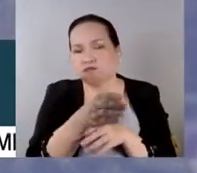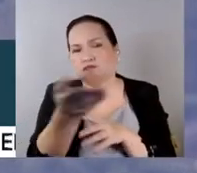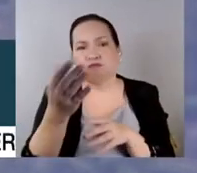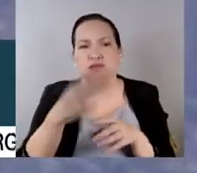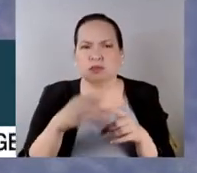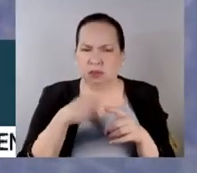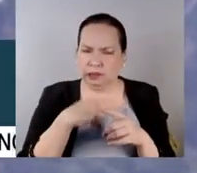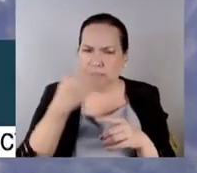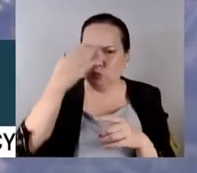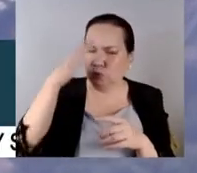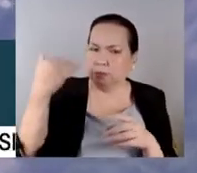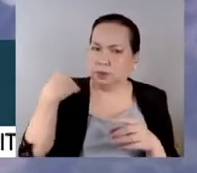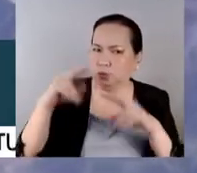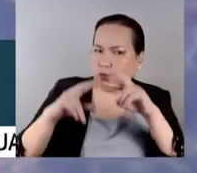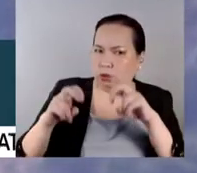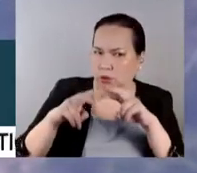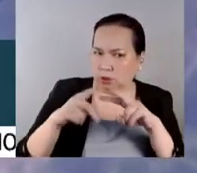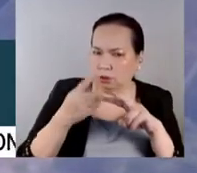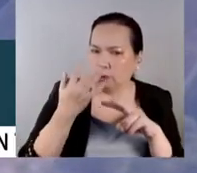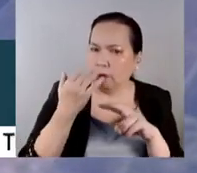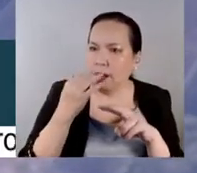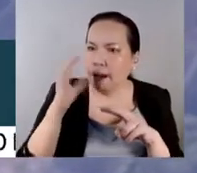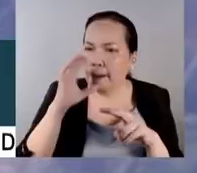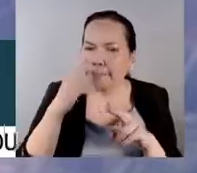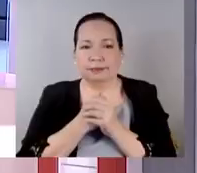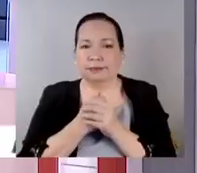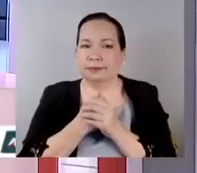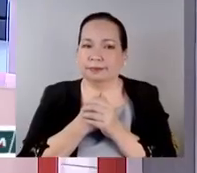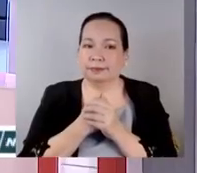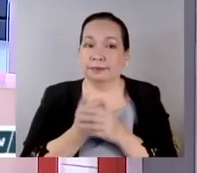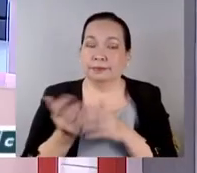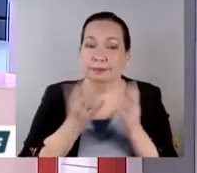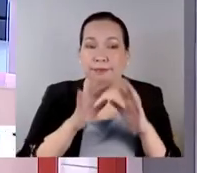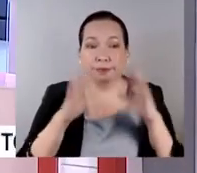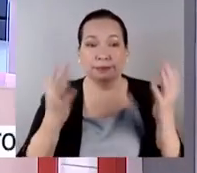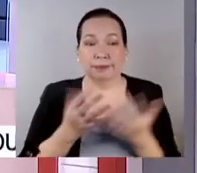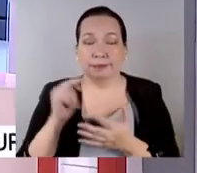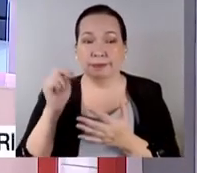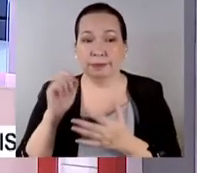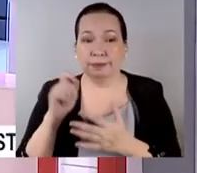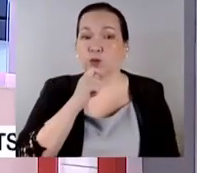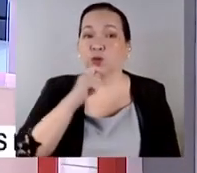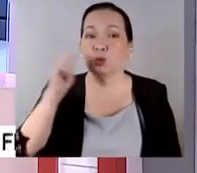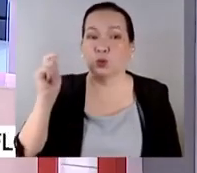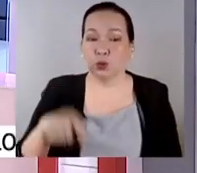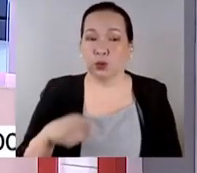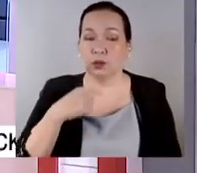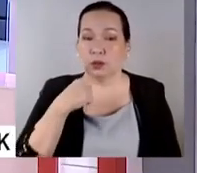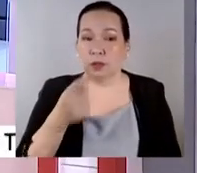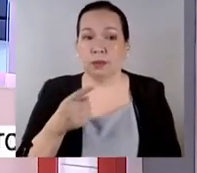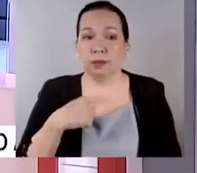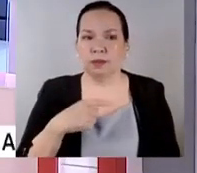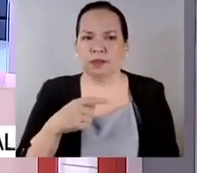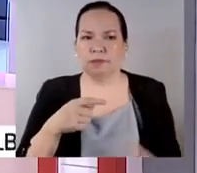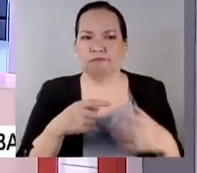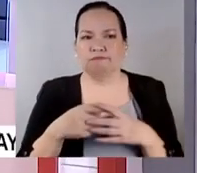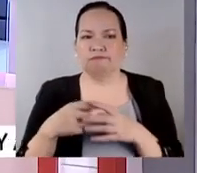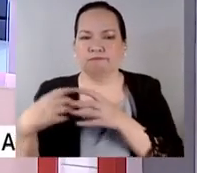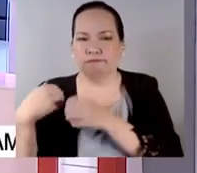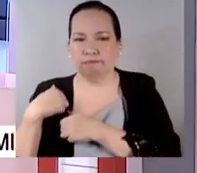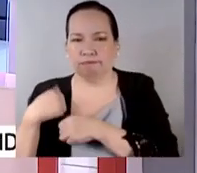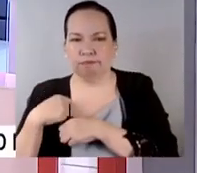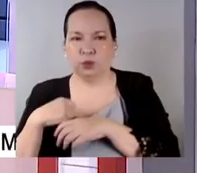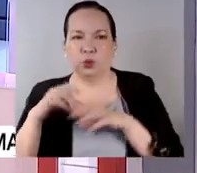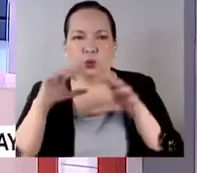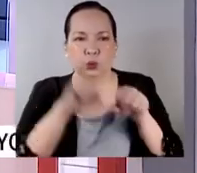to identify all passengers. Ukraine claims troops have captured three villages from Russian